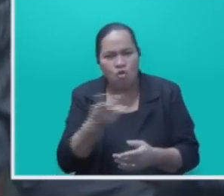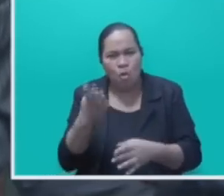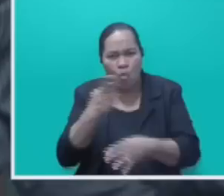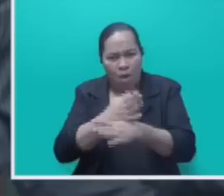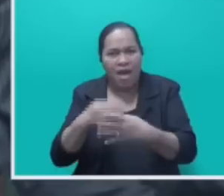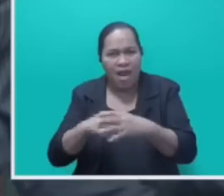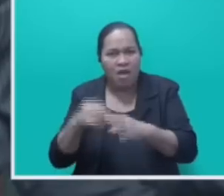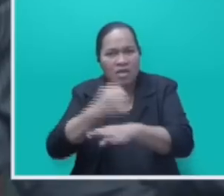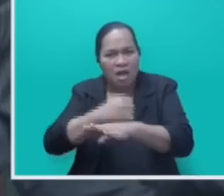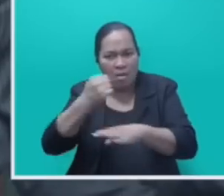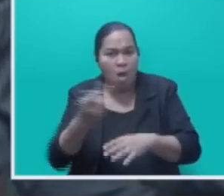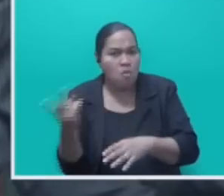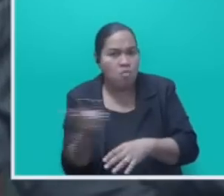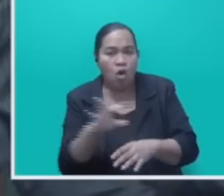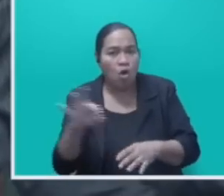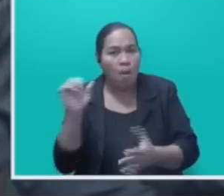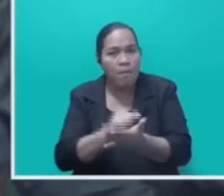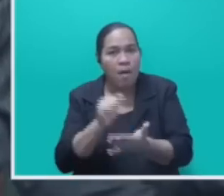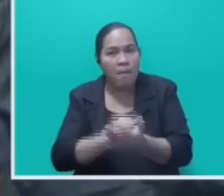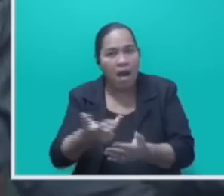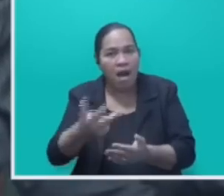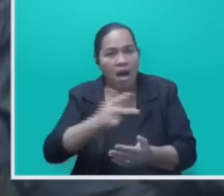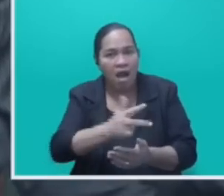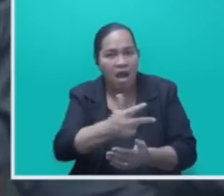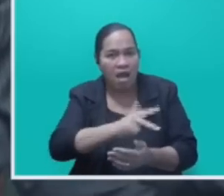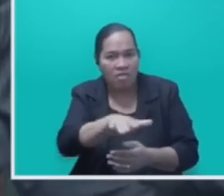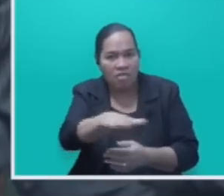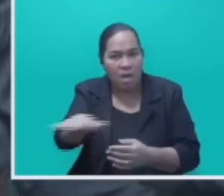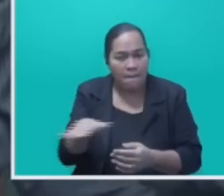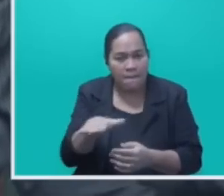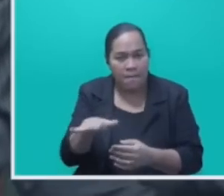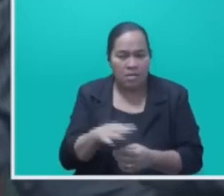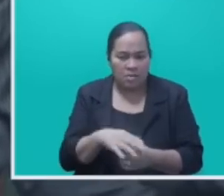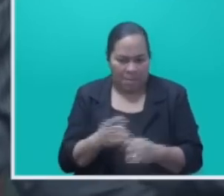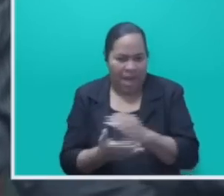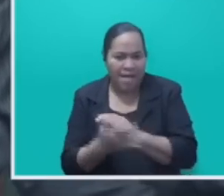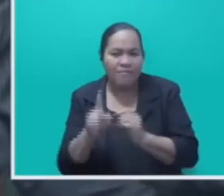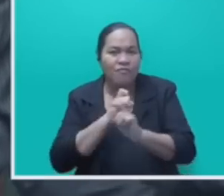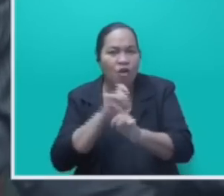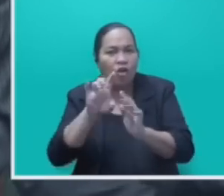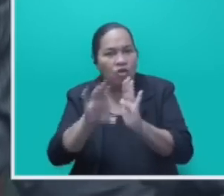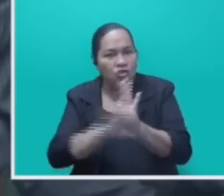occupy this post without any proper recruitment process provided for under the Constitution.